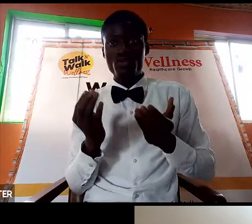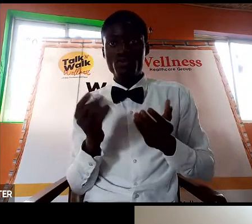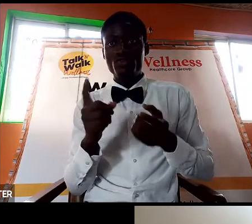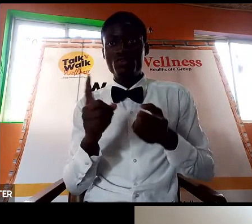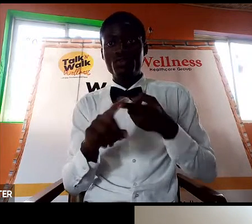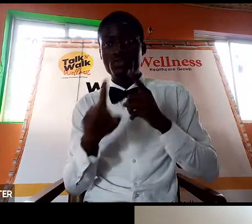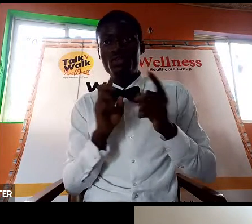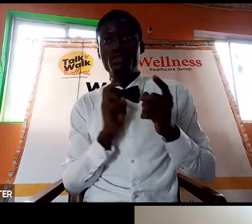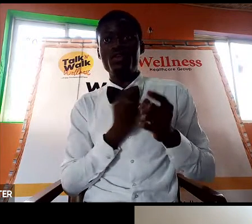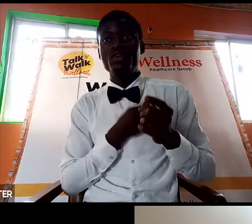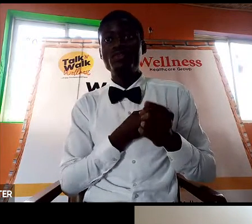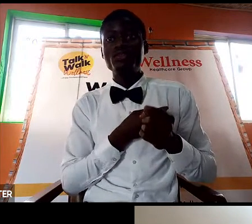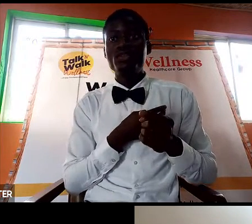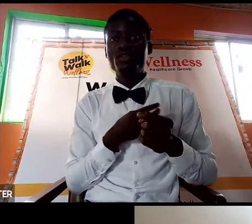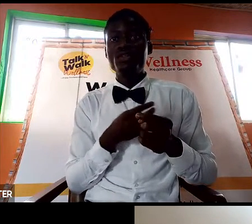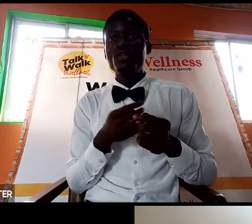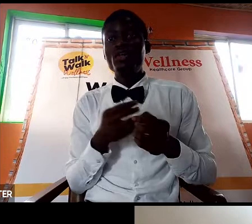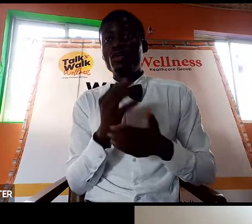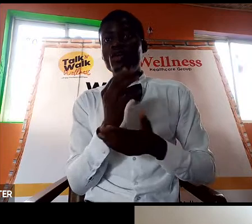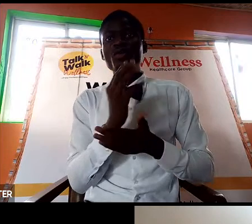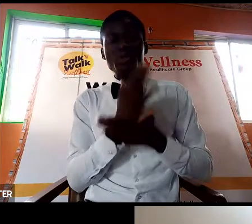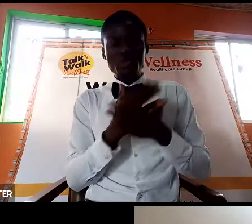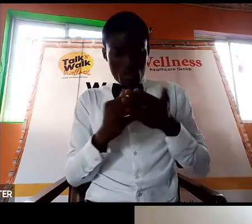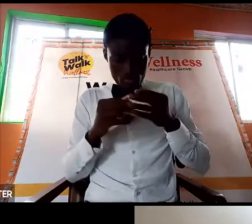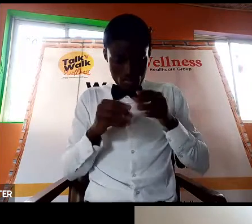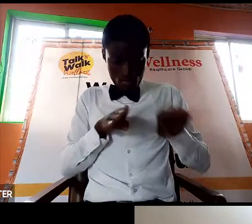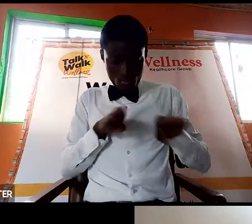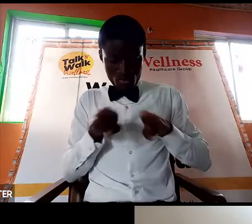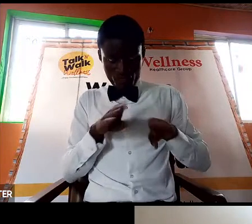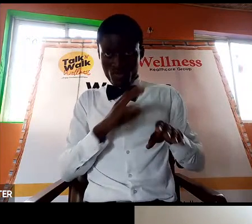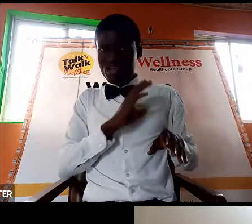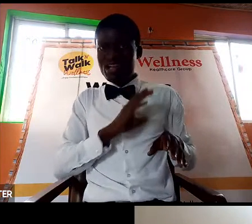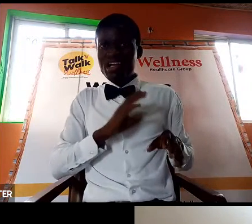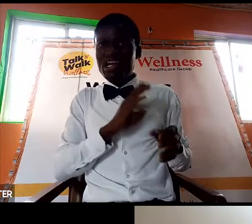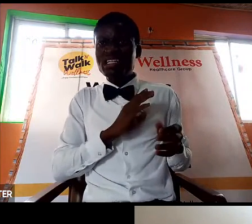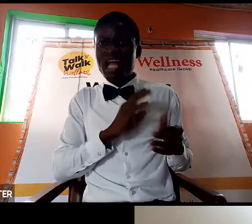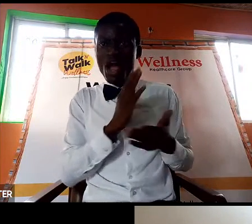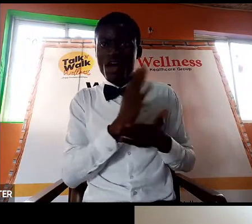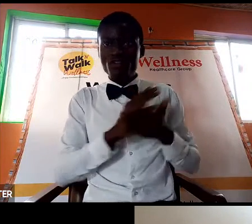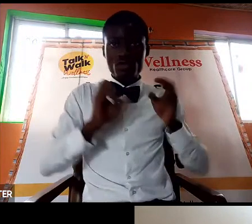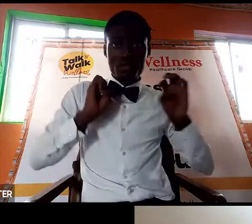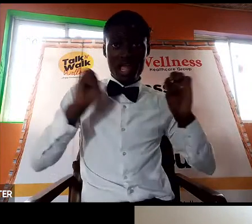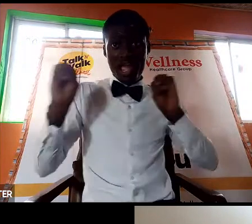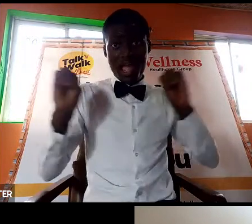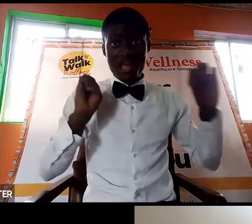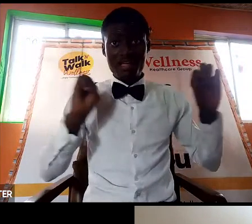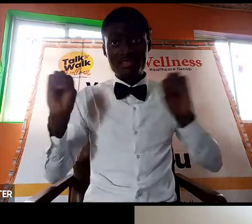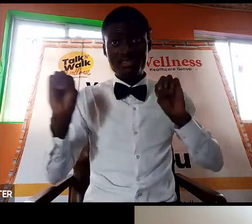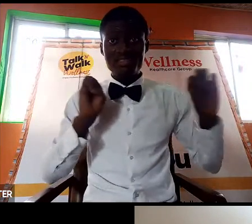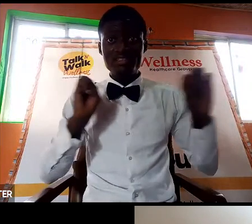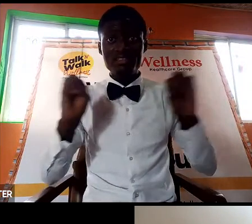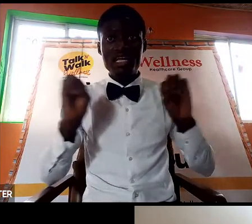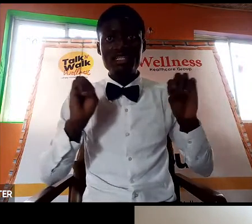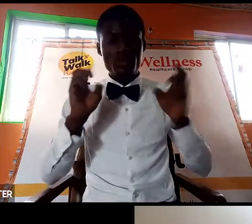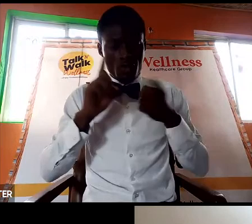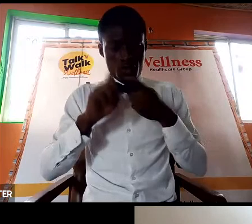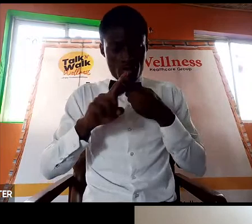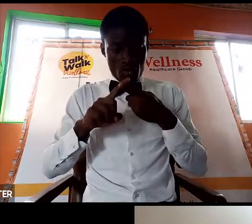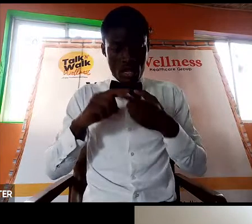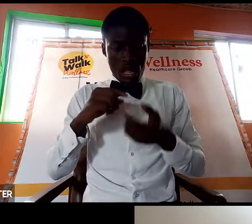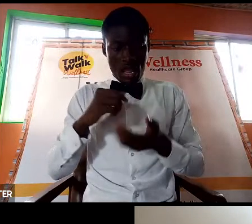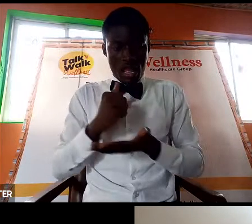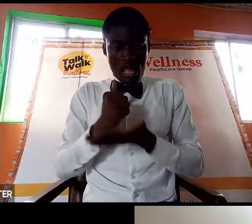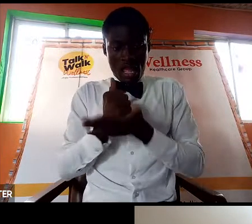lifestyle behaviors, foods, and exercise or something that could boost libido. So what food lifestyle behaviors could